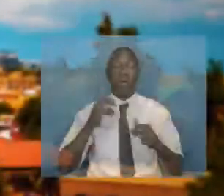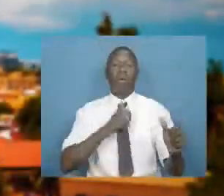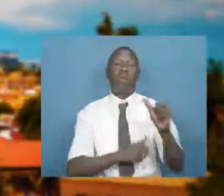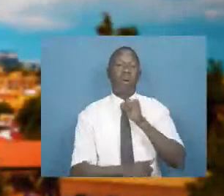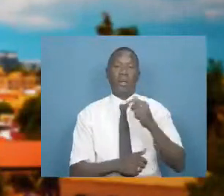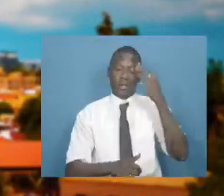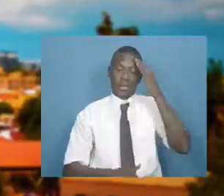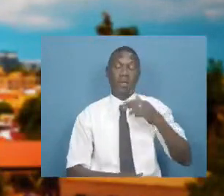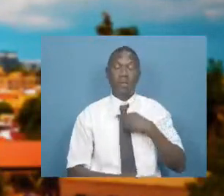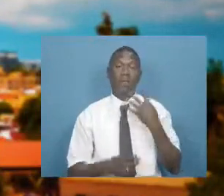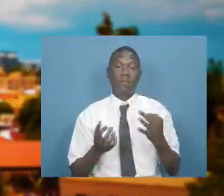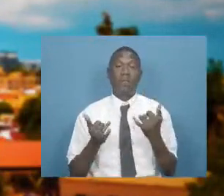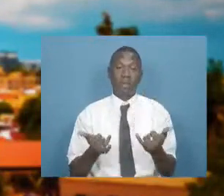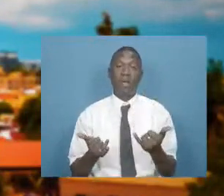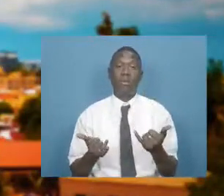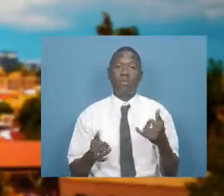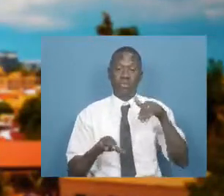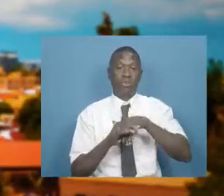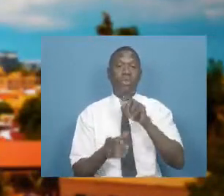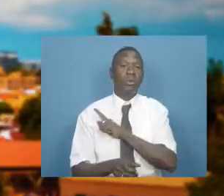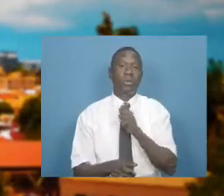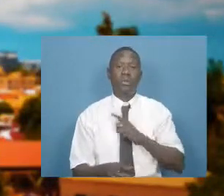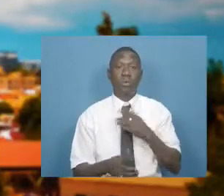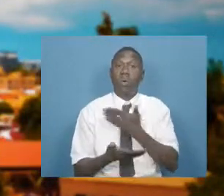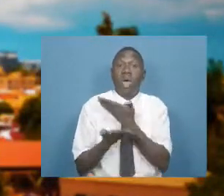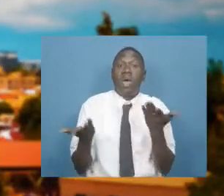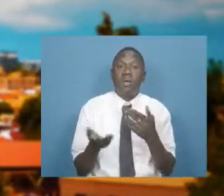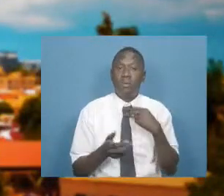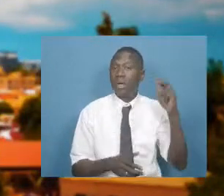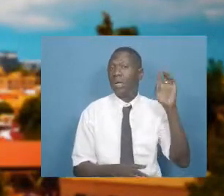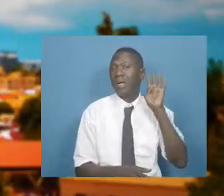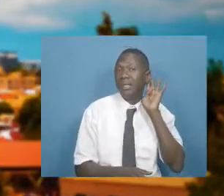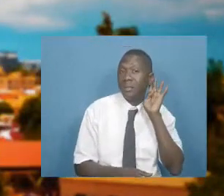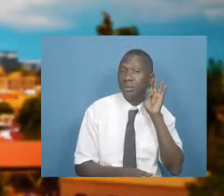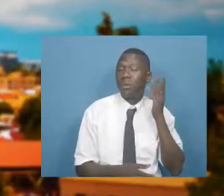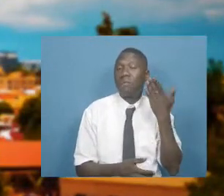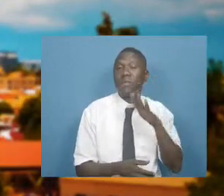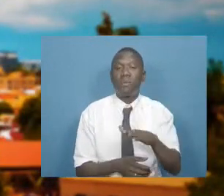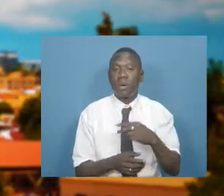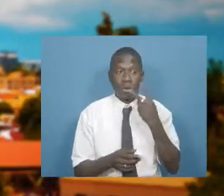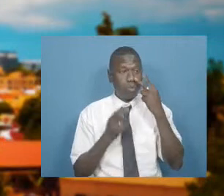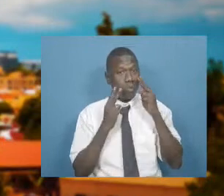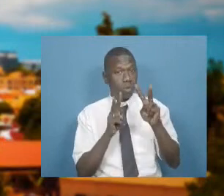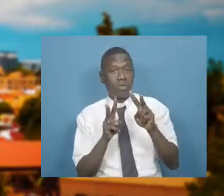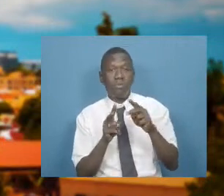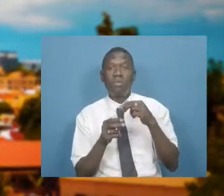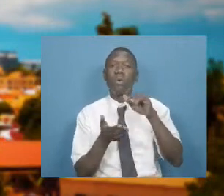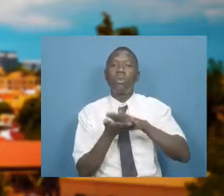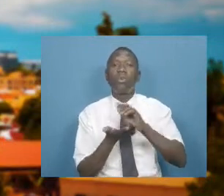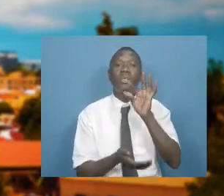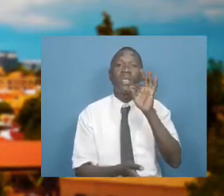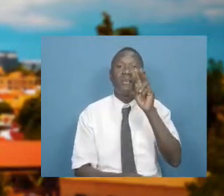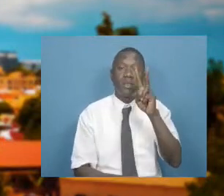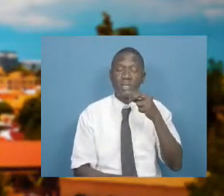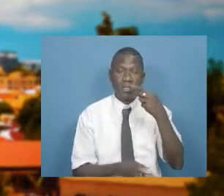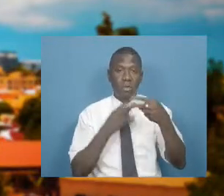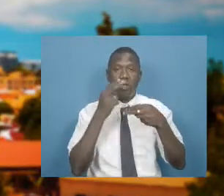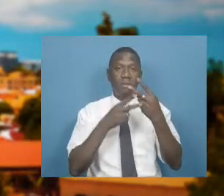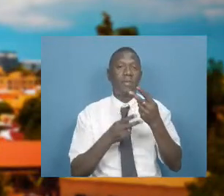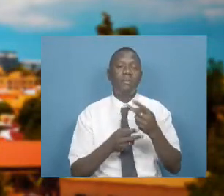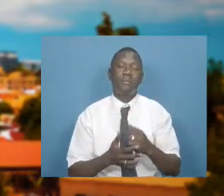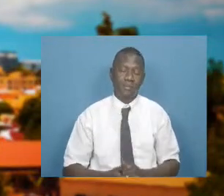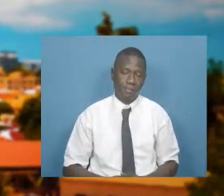Welcome back. Thank you very much if you're just joining us and wherever you are listening to us from and watching on your TVs. This is QTV